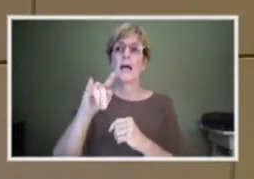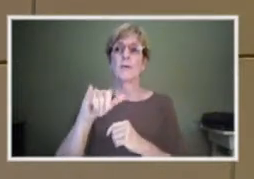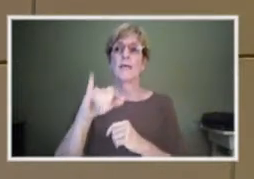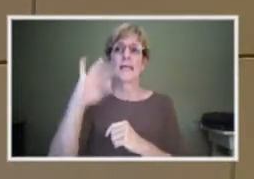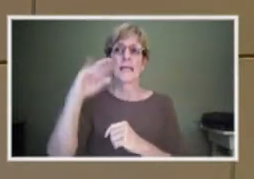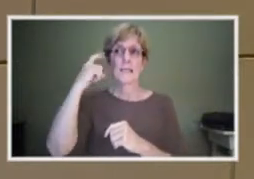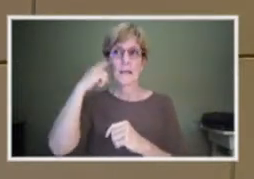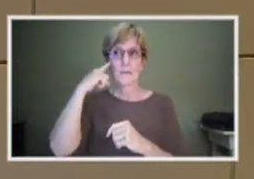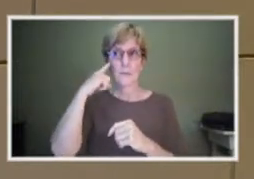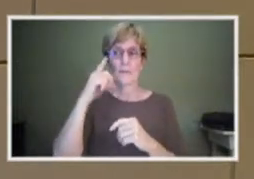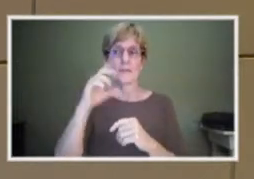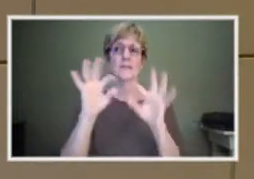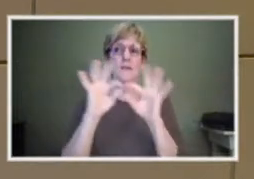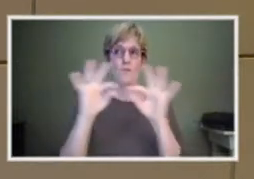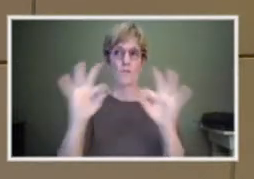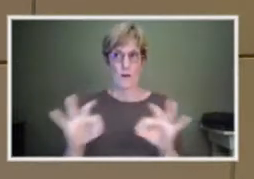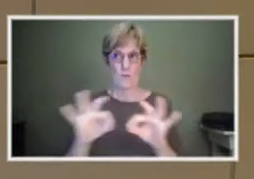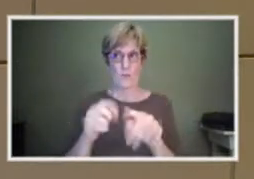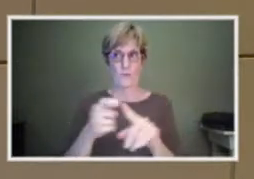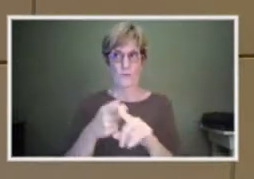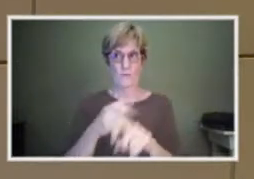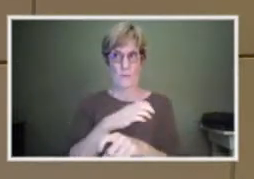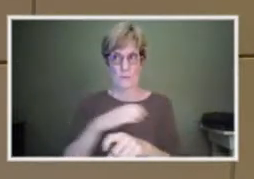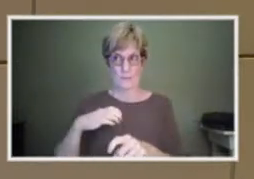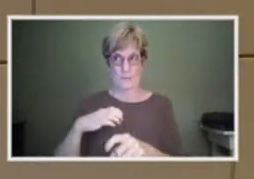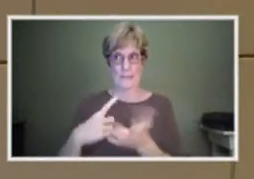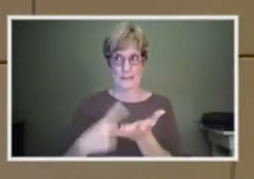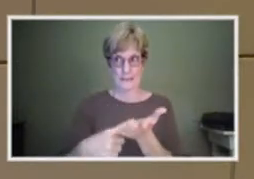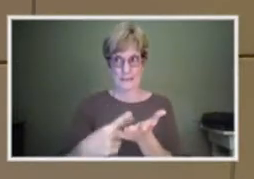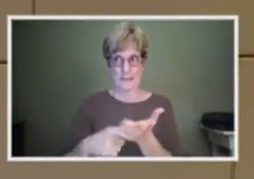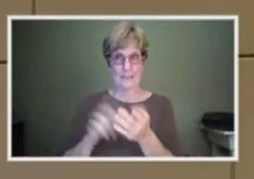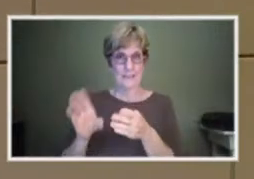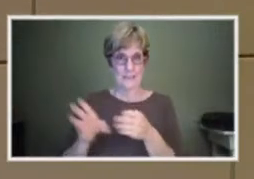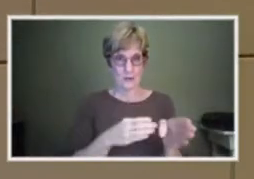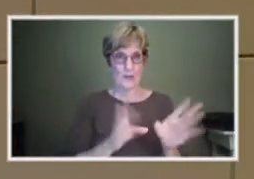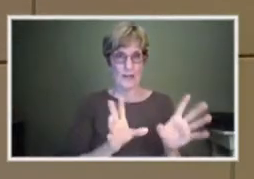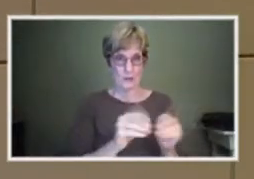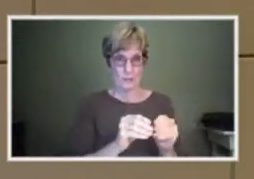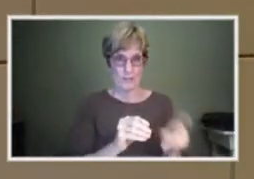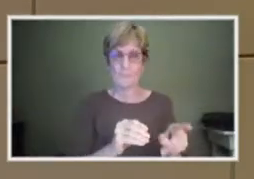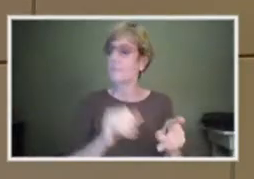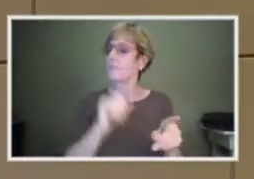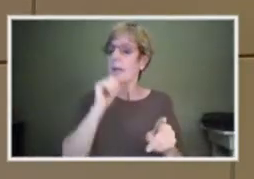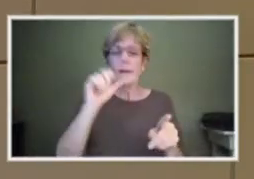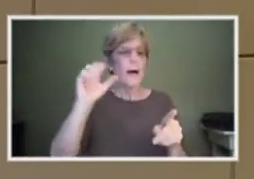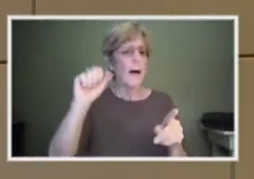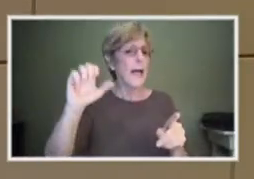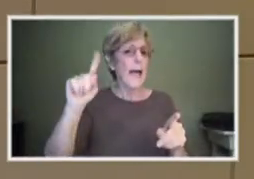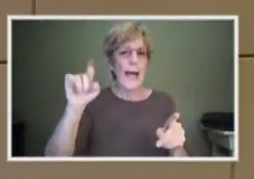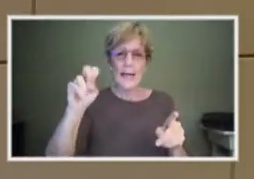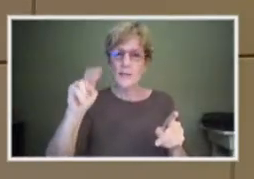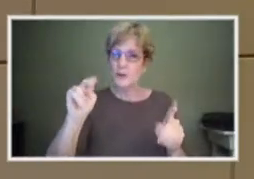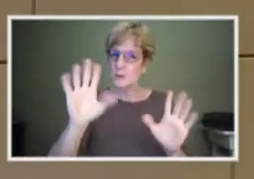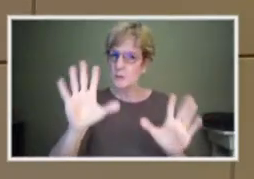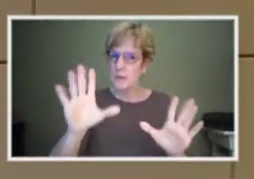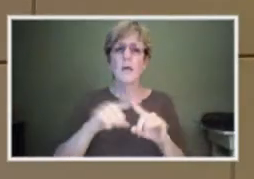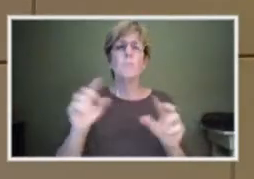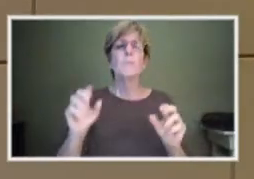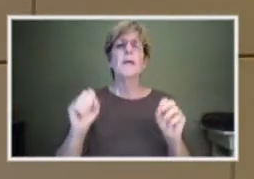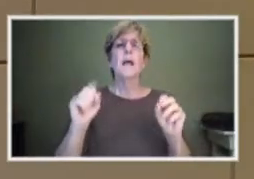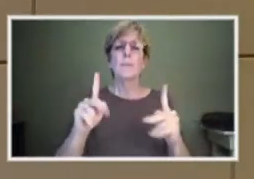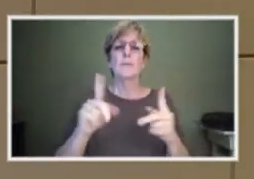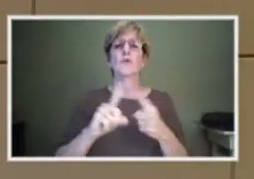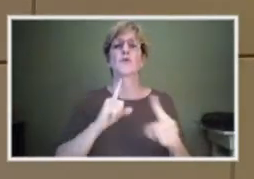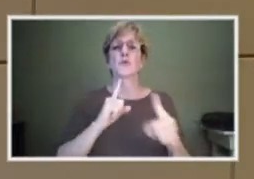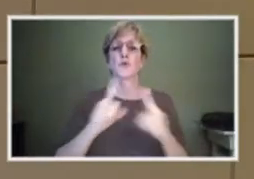of committee that was discussed at a strategy session. And again, it's not an action, but an opportunity to talk